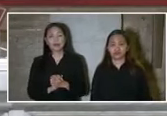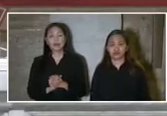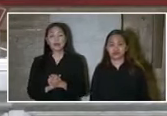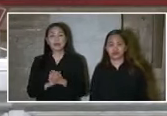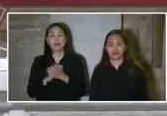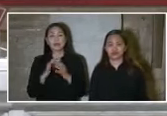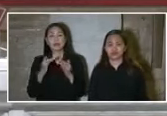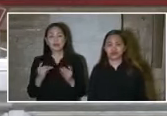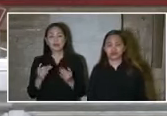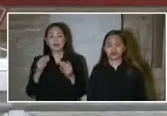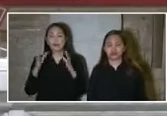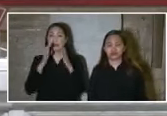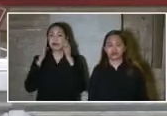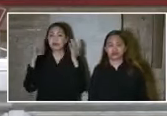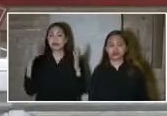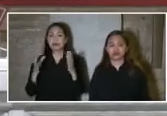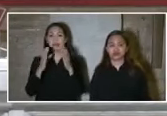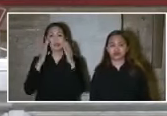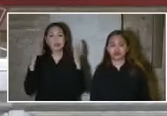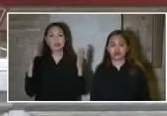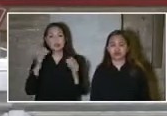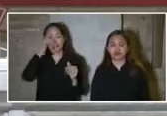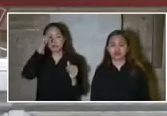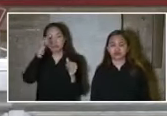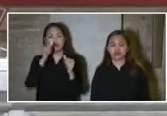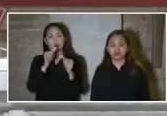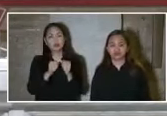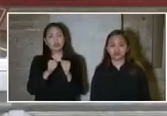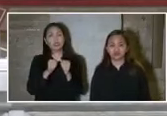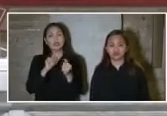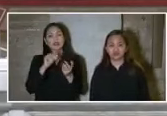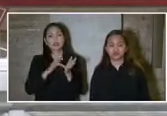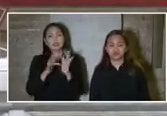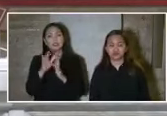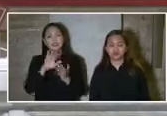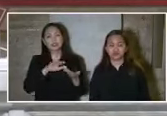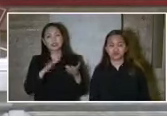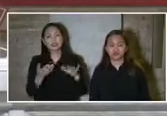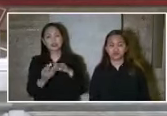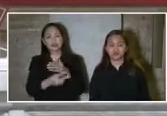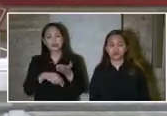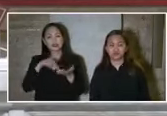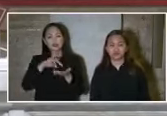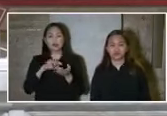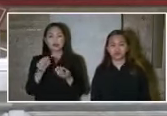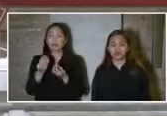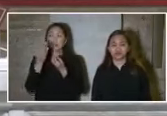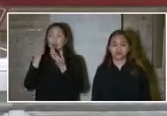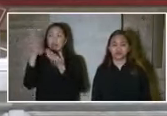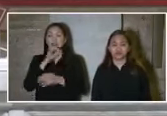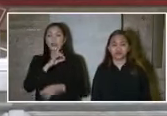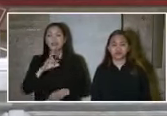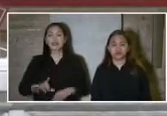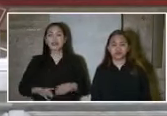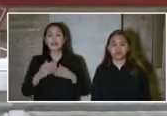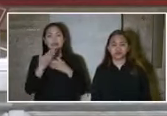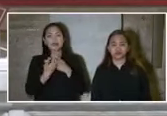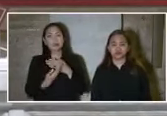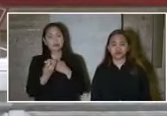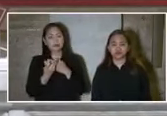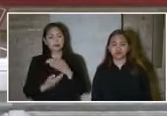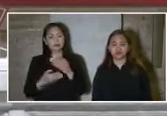Therefore, as we celebrate the memorial of his death and resurrection, we offer you, Lord, the bread of life and